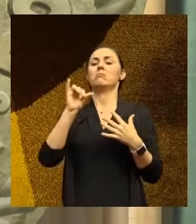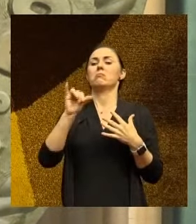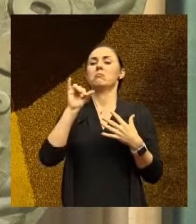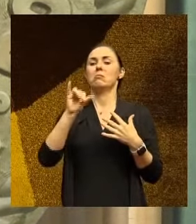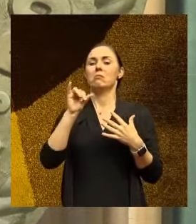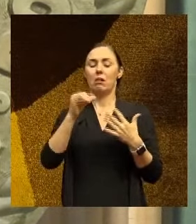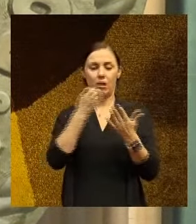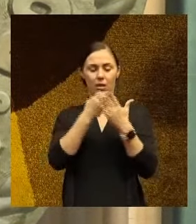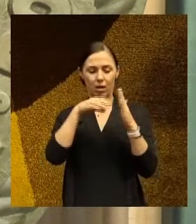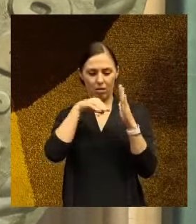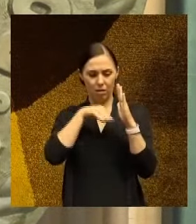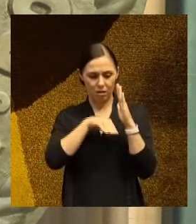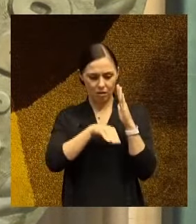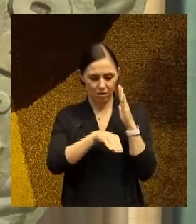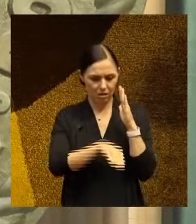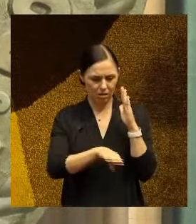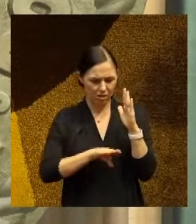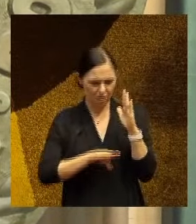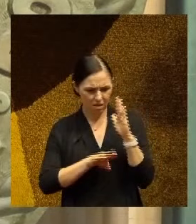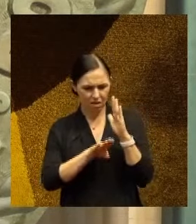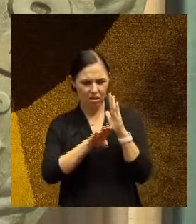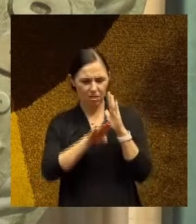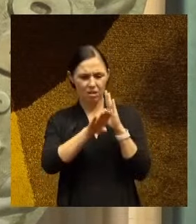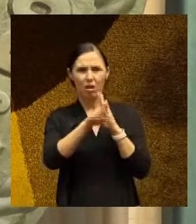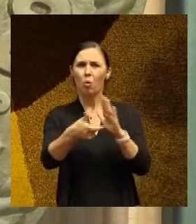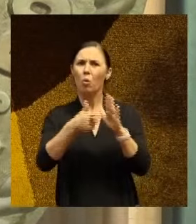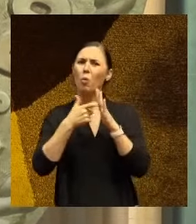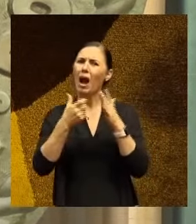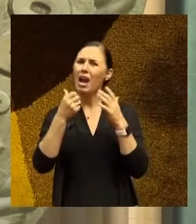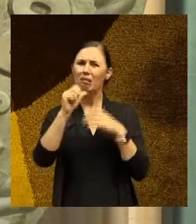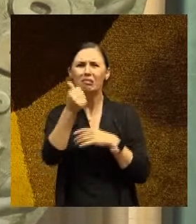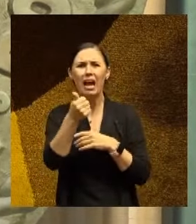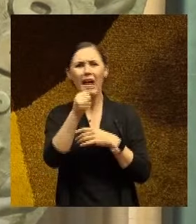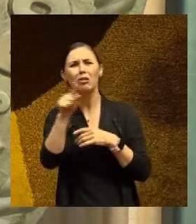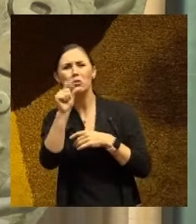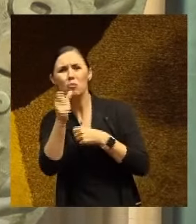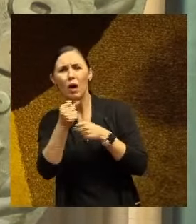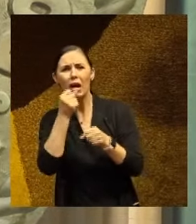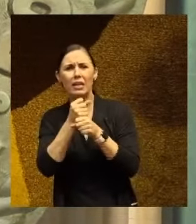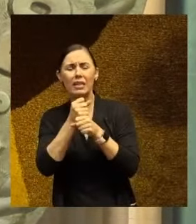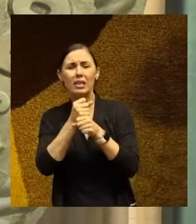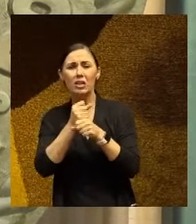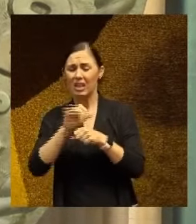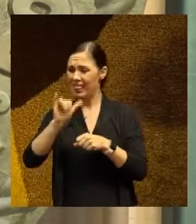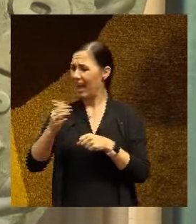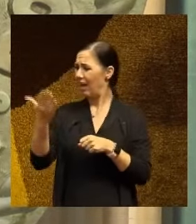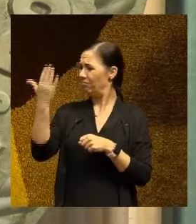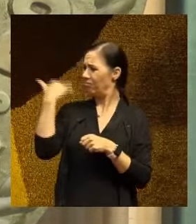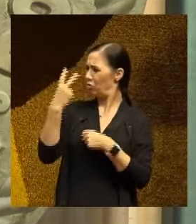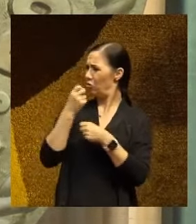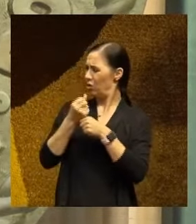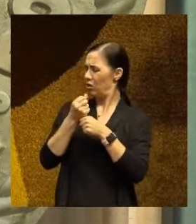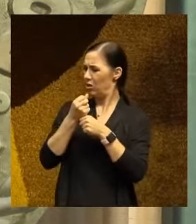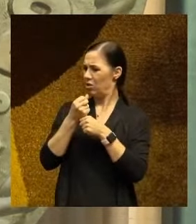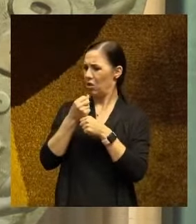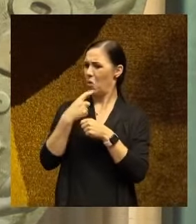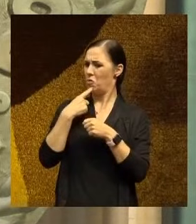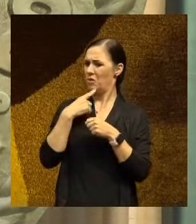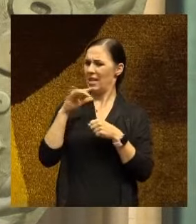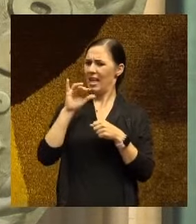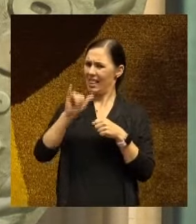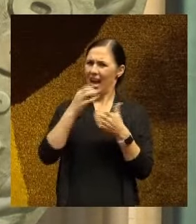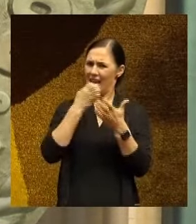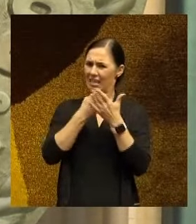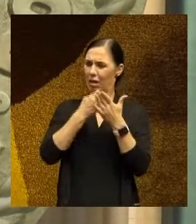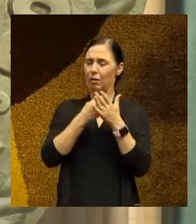recover. Describing our financial prospects back then as bleak would be an understatement.